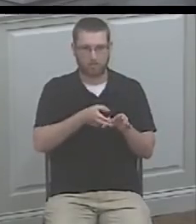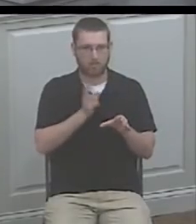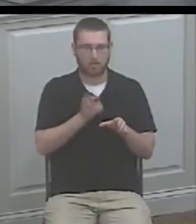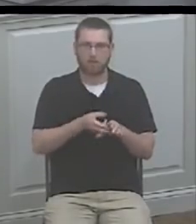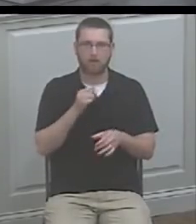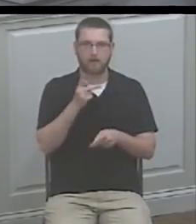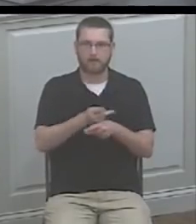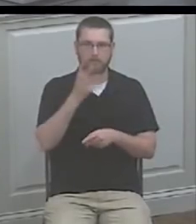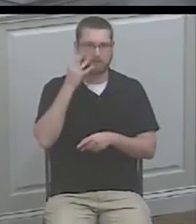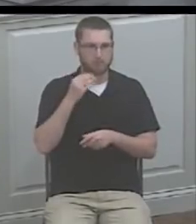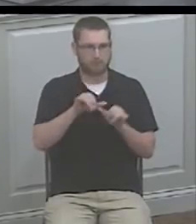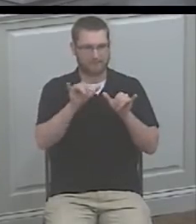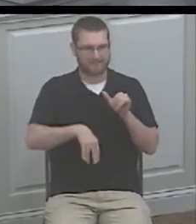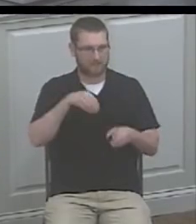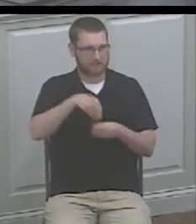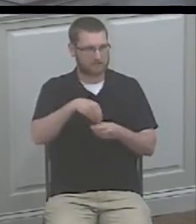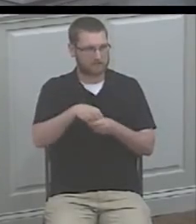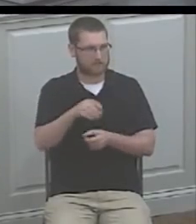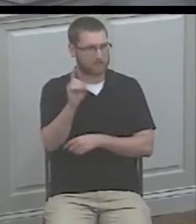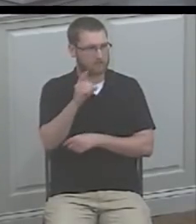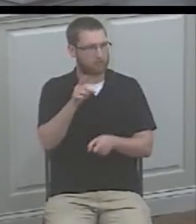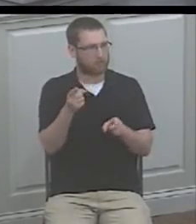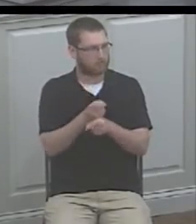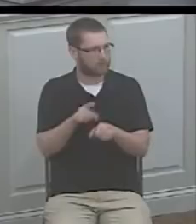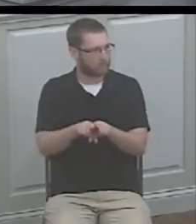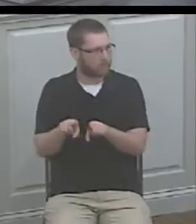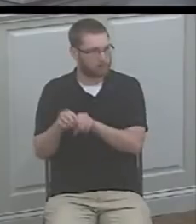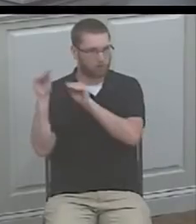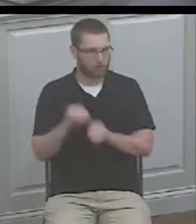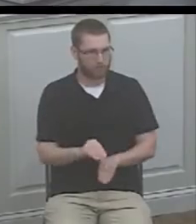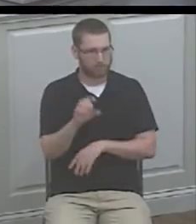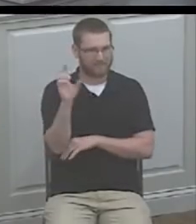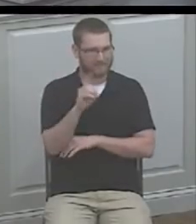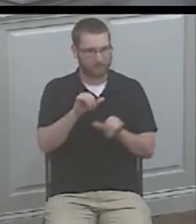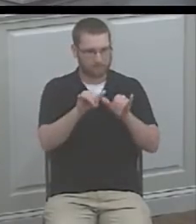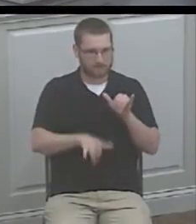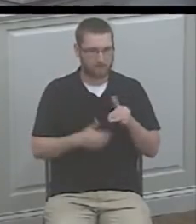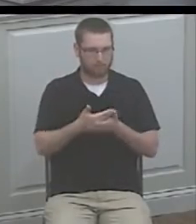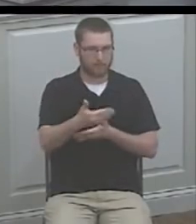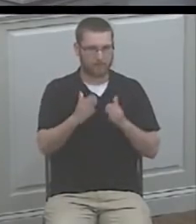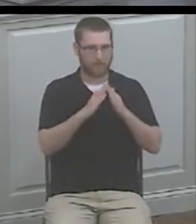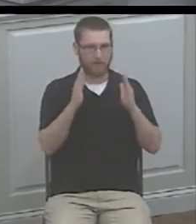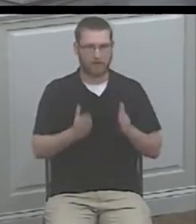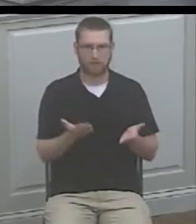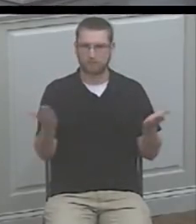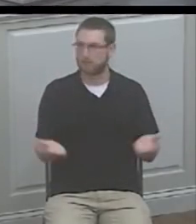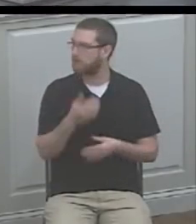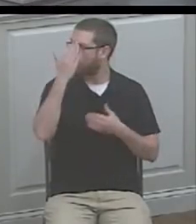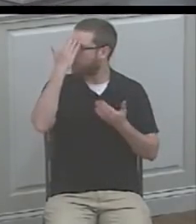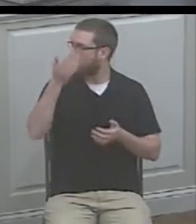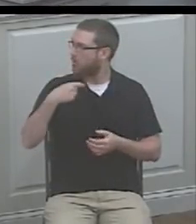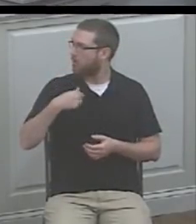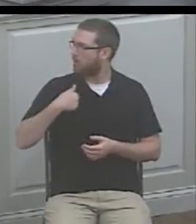here, and get you guys moving in town. And a few of the things you mentioned, you don't know me from Adam probably,